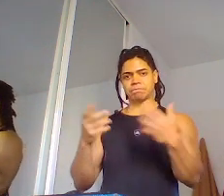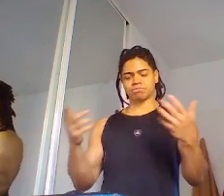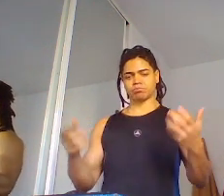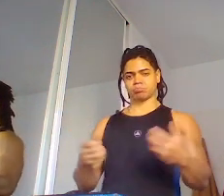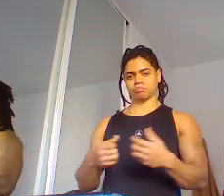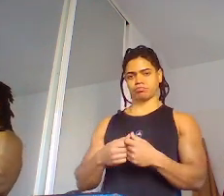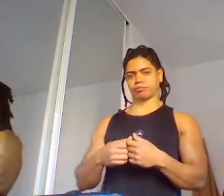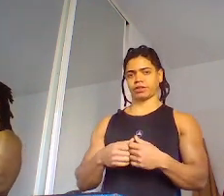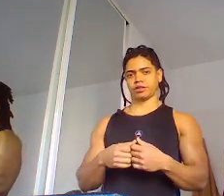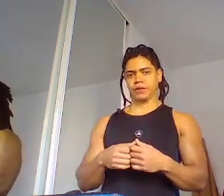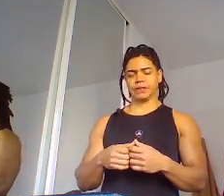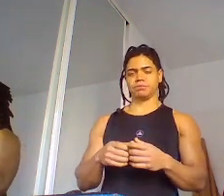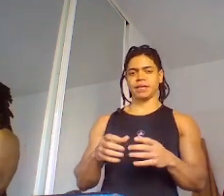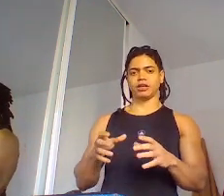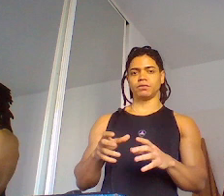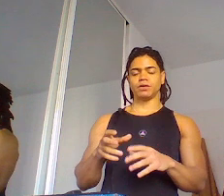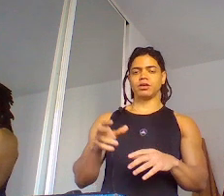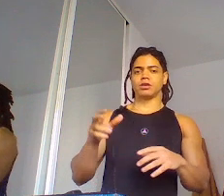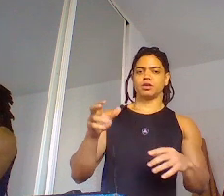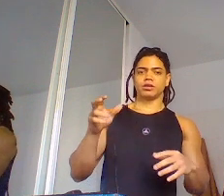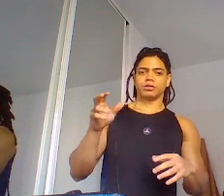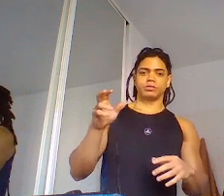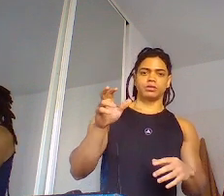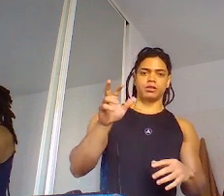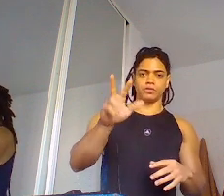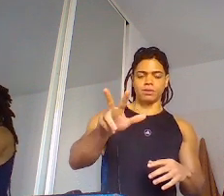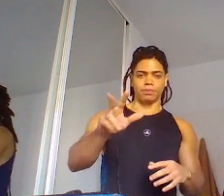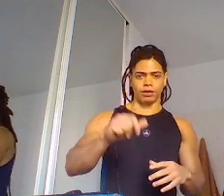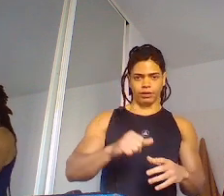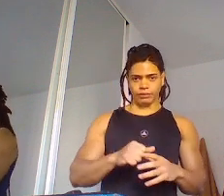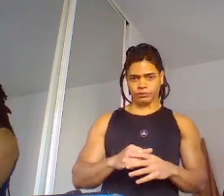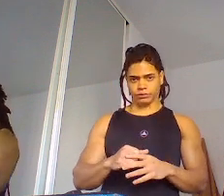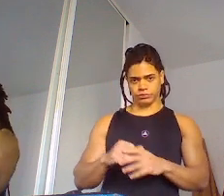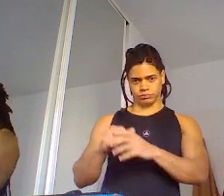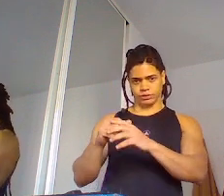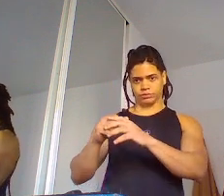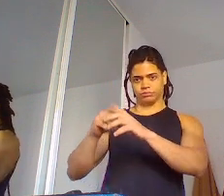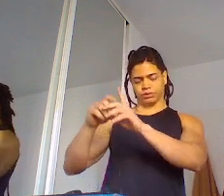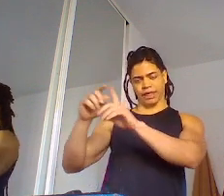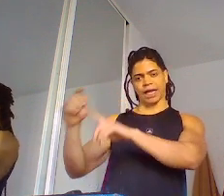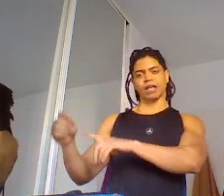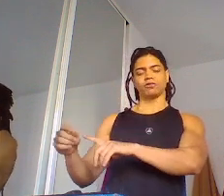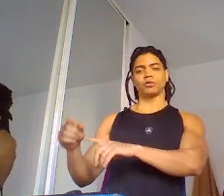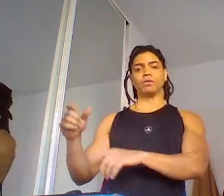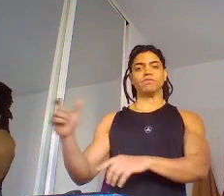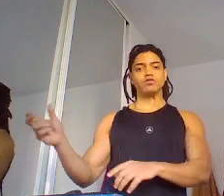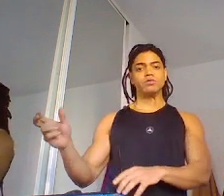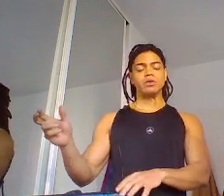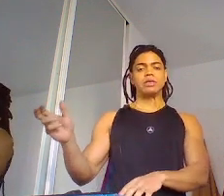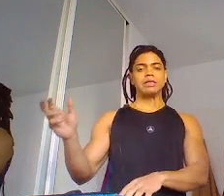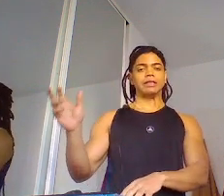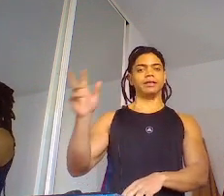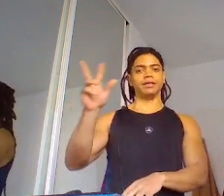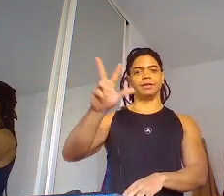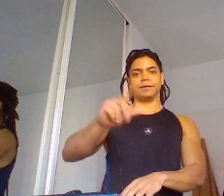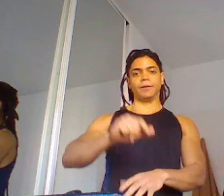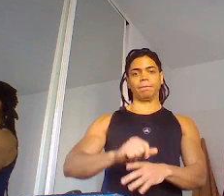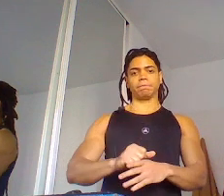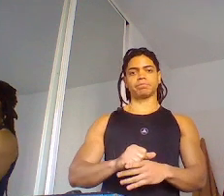generally is made of three parts. So the cash flow review,